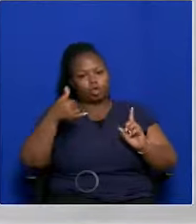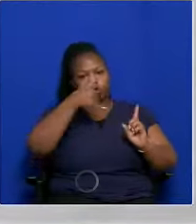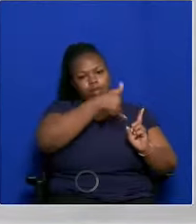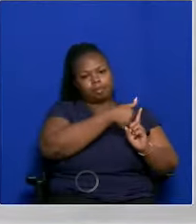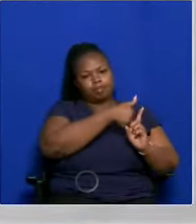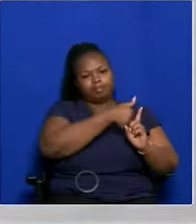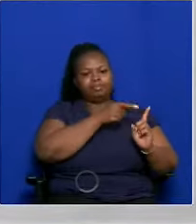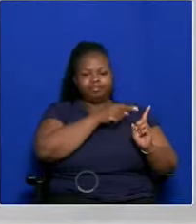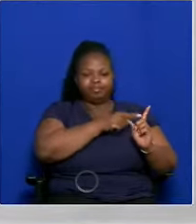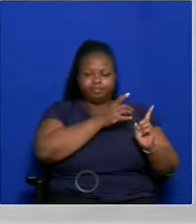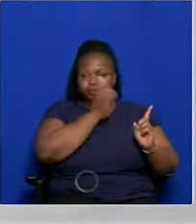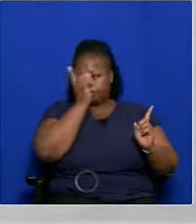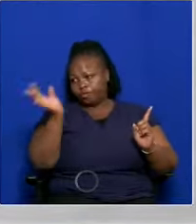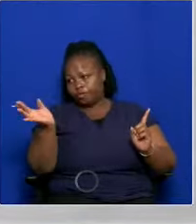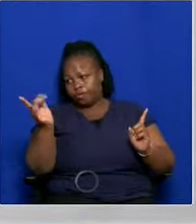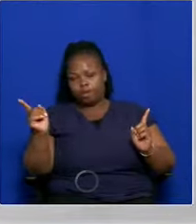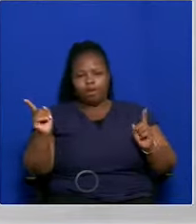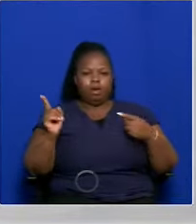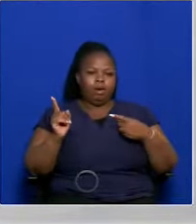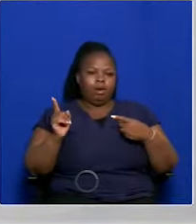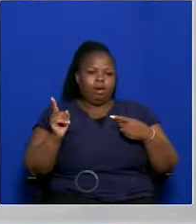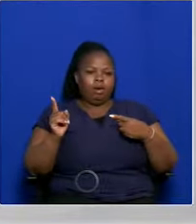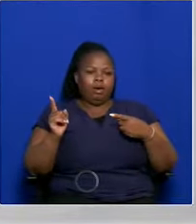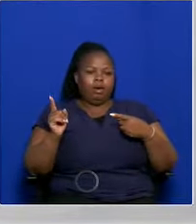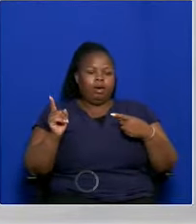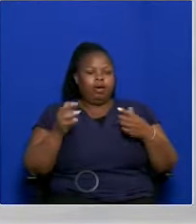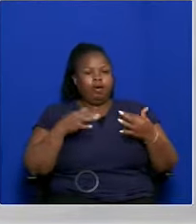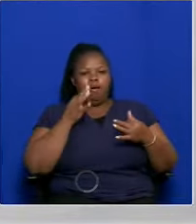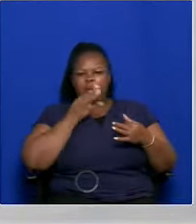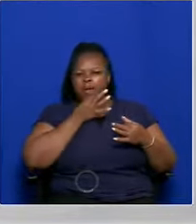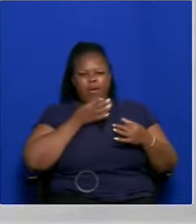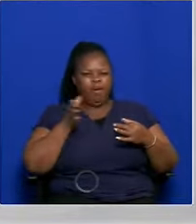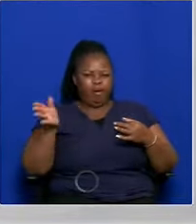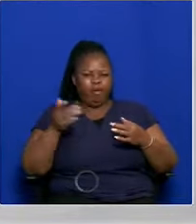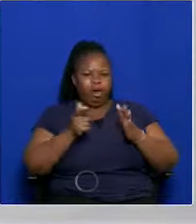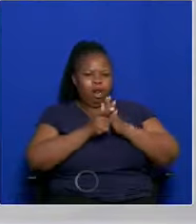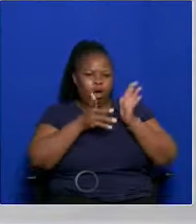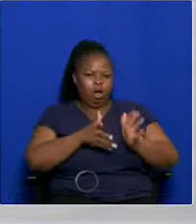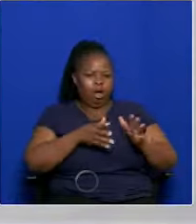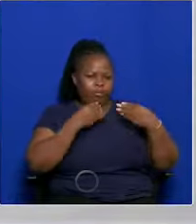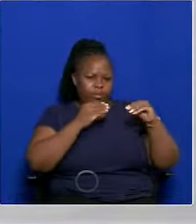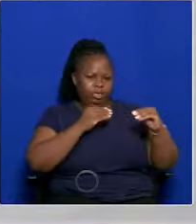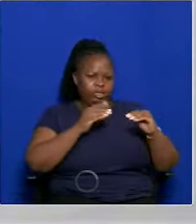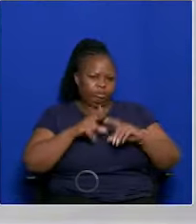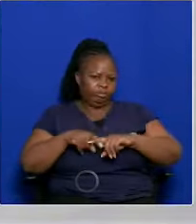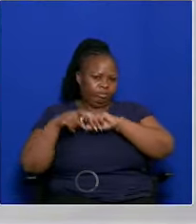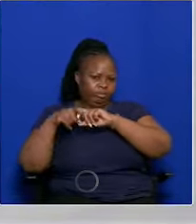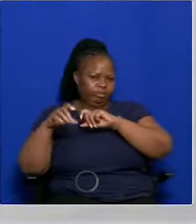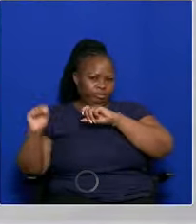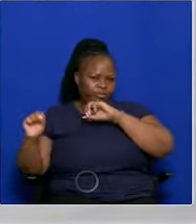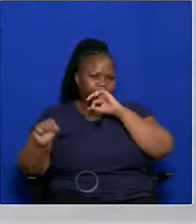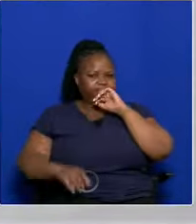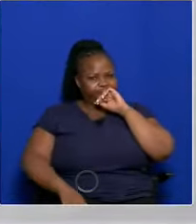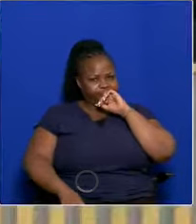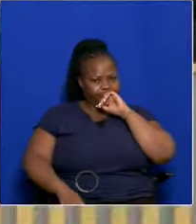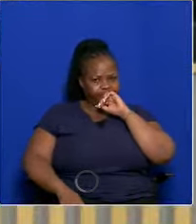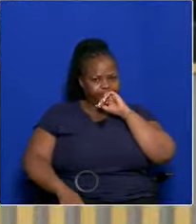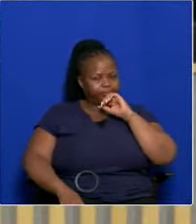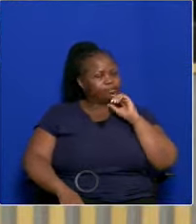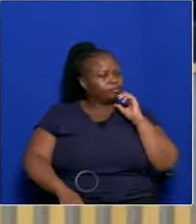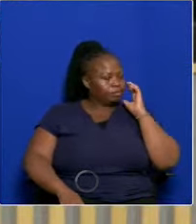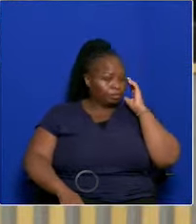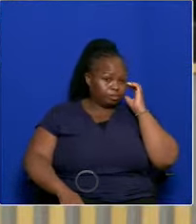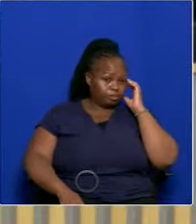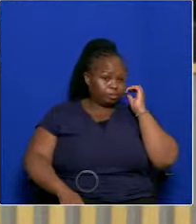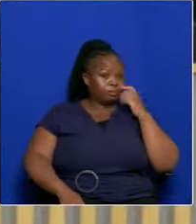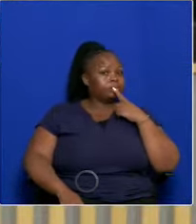Nkosi that for now my attorney is dealing with it, let's pack it. General, to complete